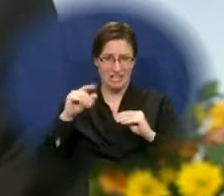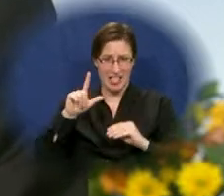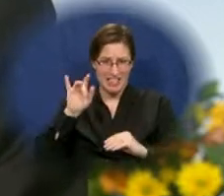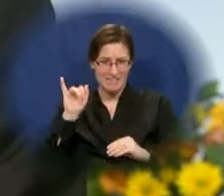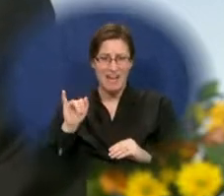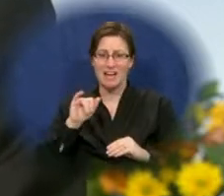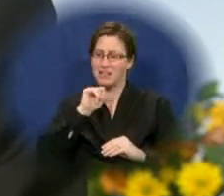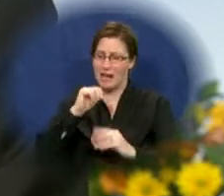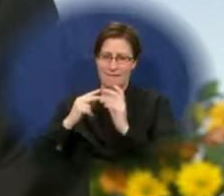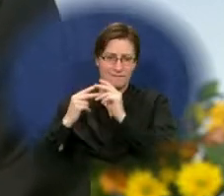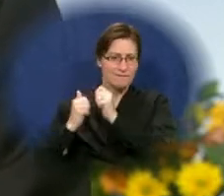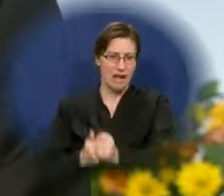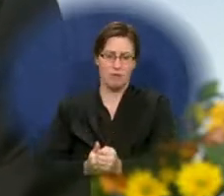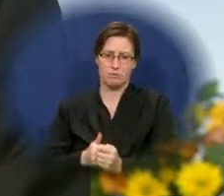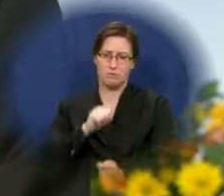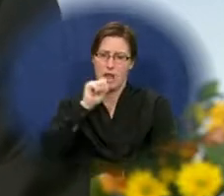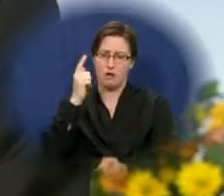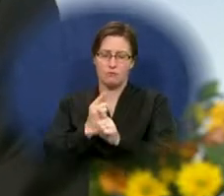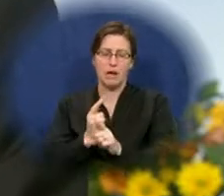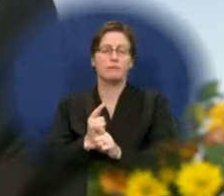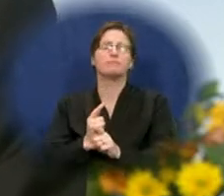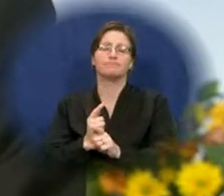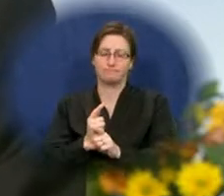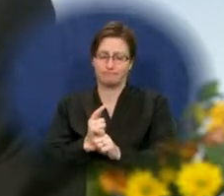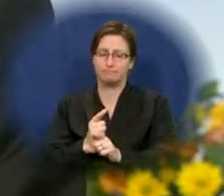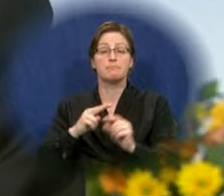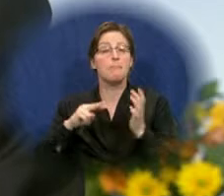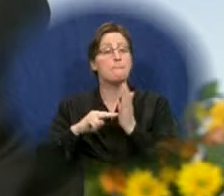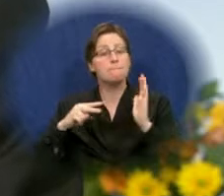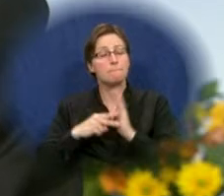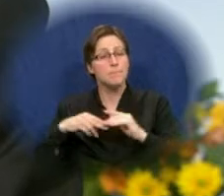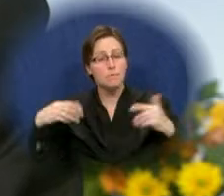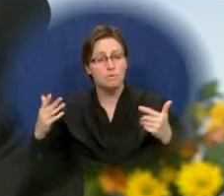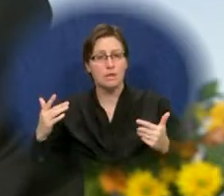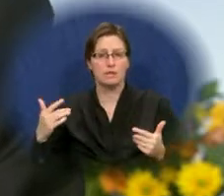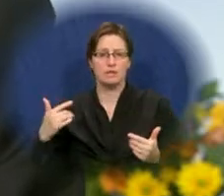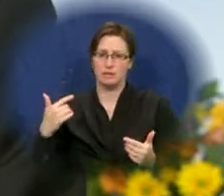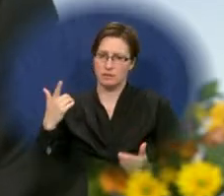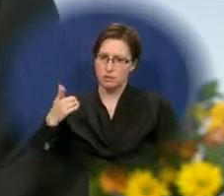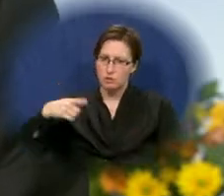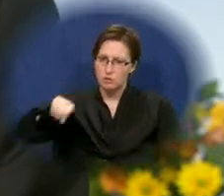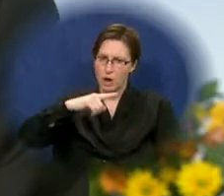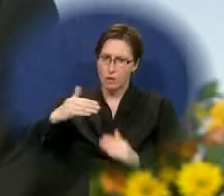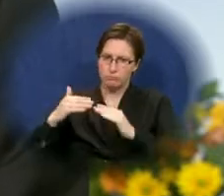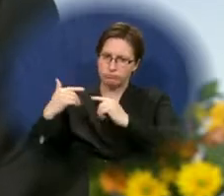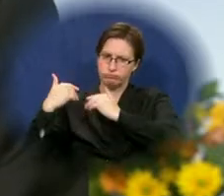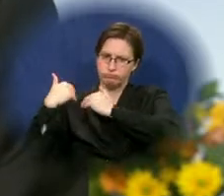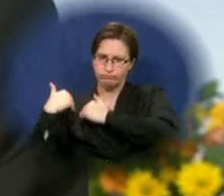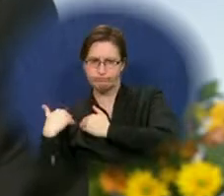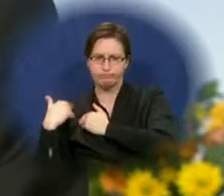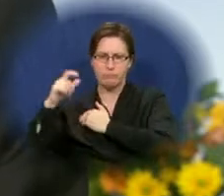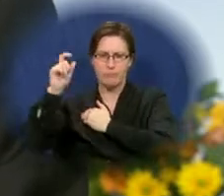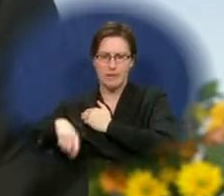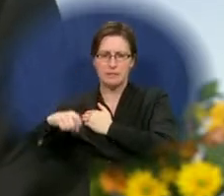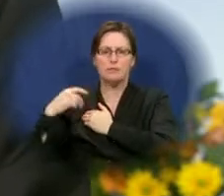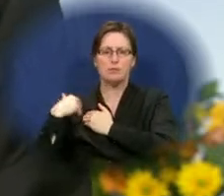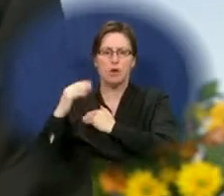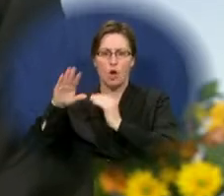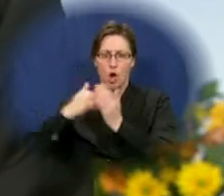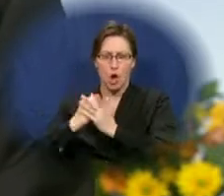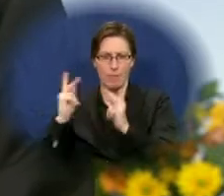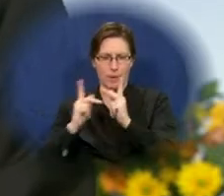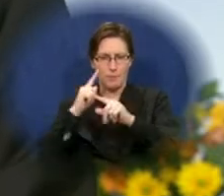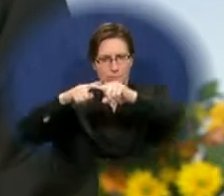says the Lord of hosts. I, therefore, have made you contemptible and base before all the